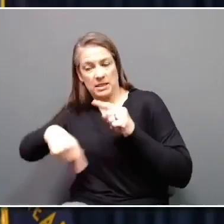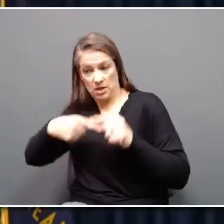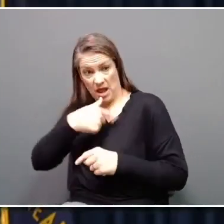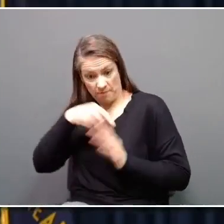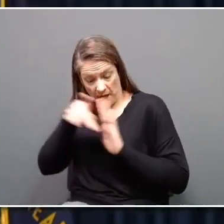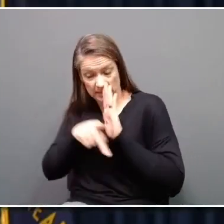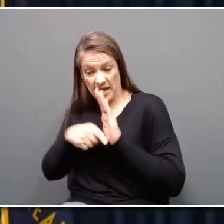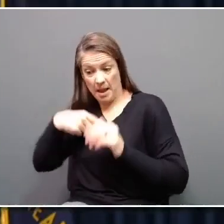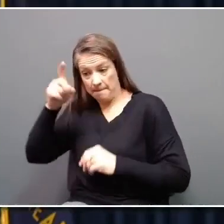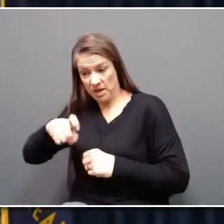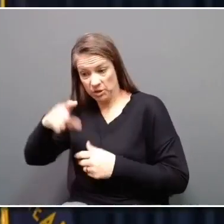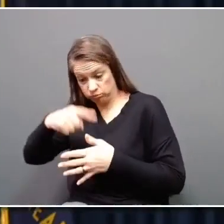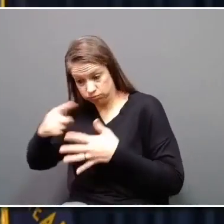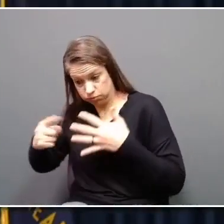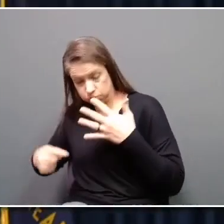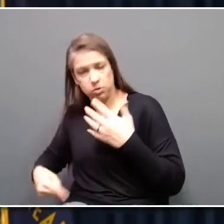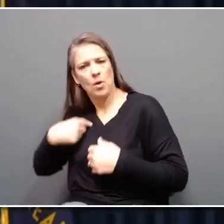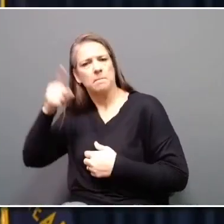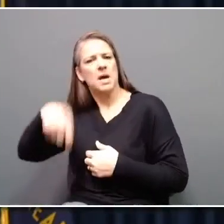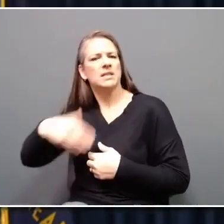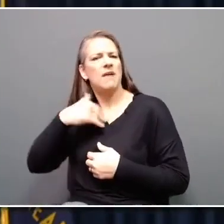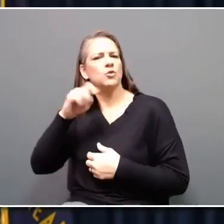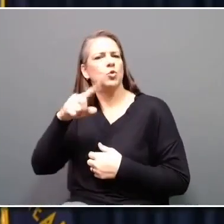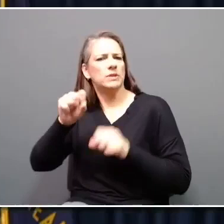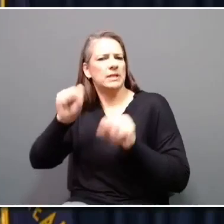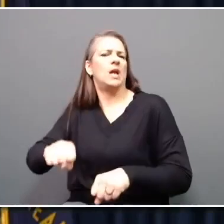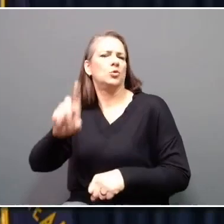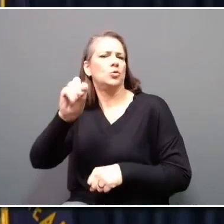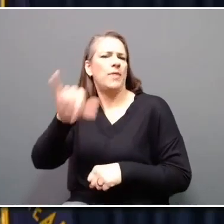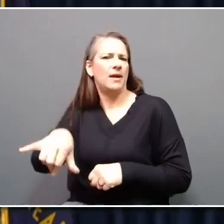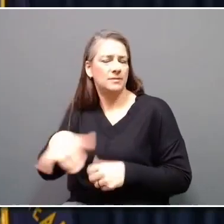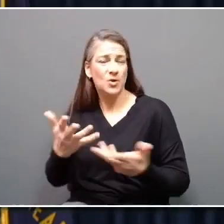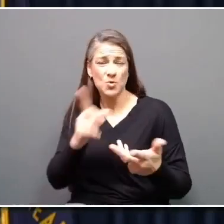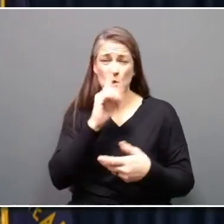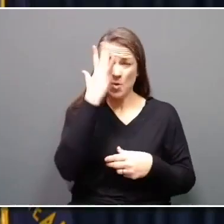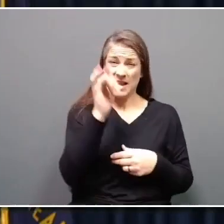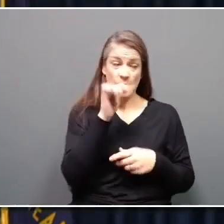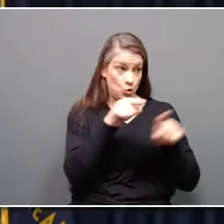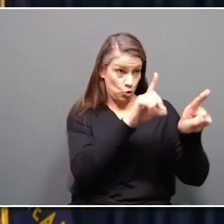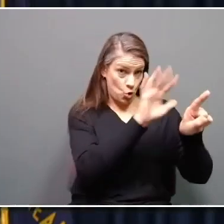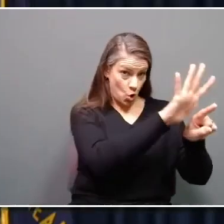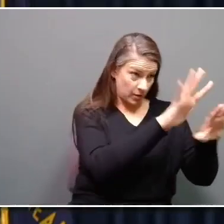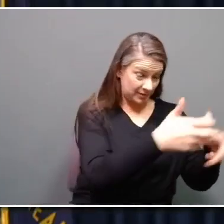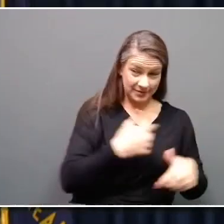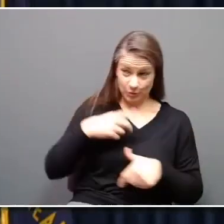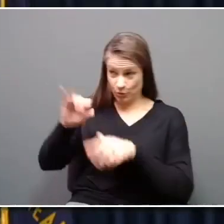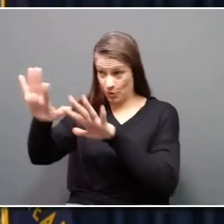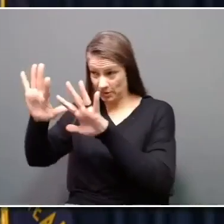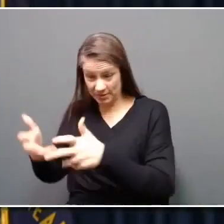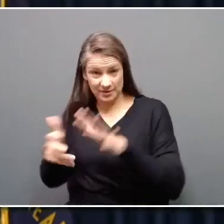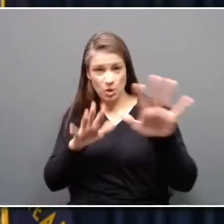and do the job that's needed for the rest of the state. Why don't we all just do the parts we do the best we can and deliver the very